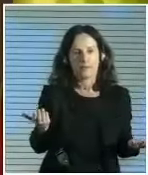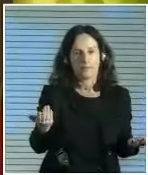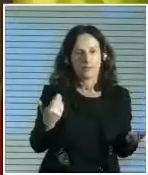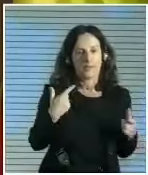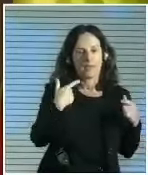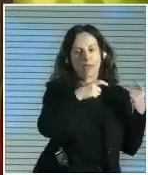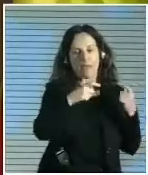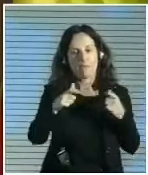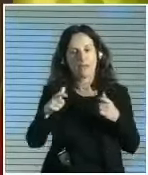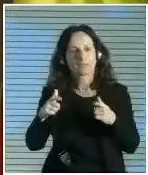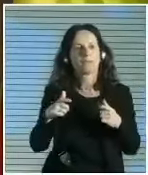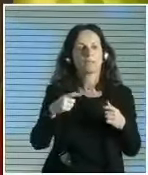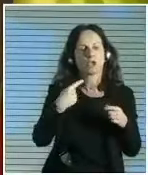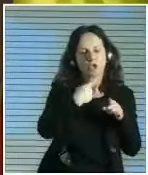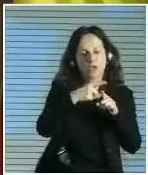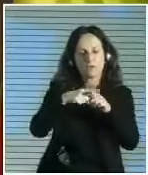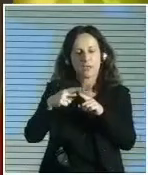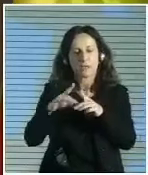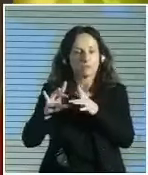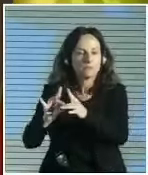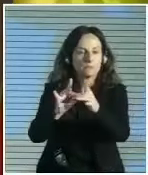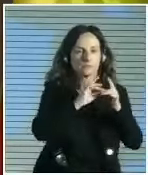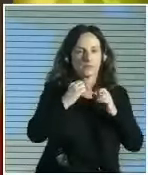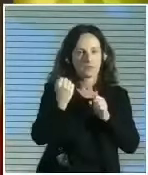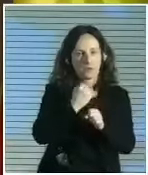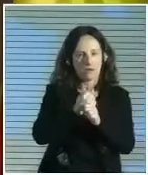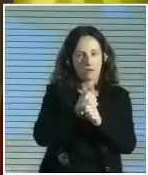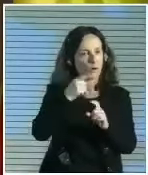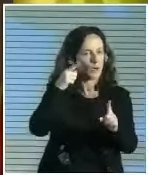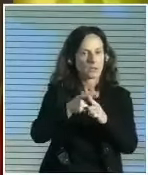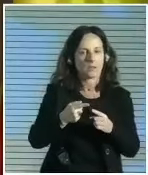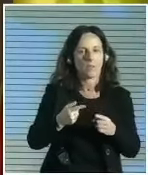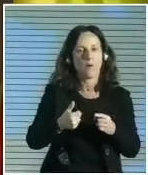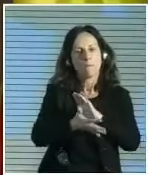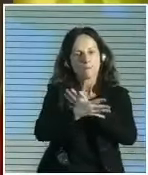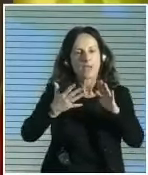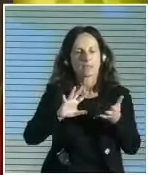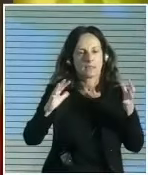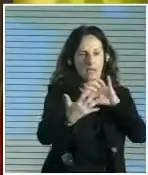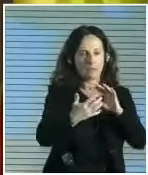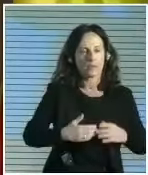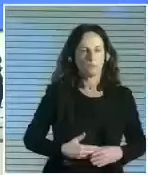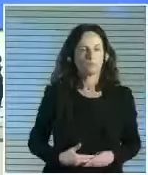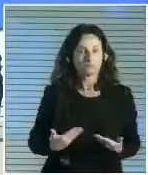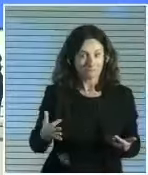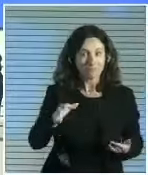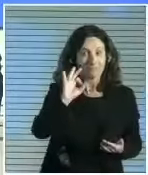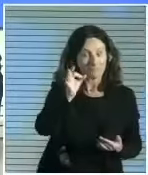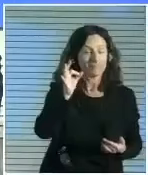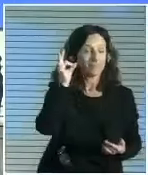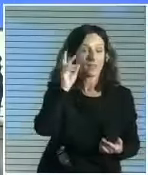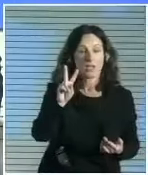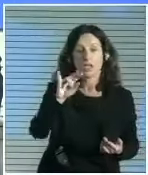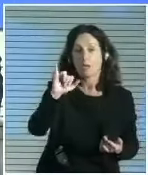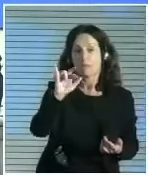the pace of change? Yes, Virginia, and I think that today we have heard, just to simplify, 3 very